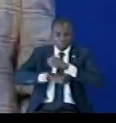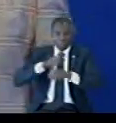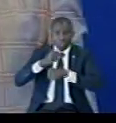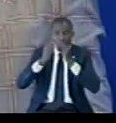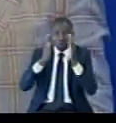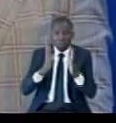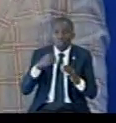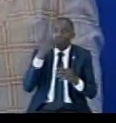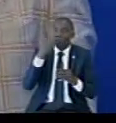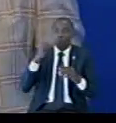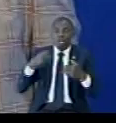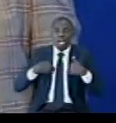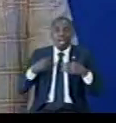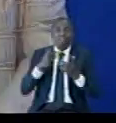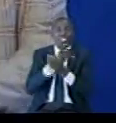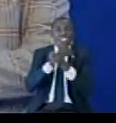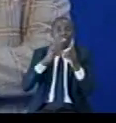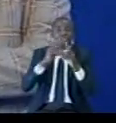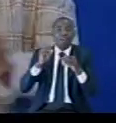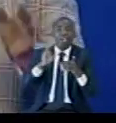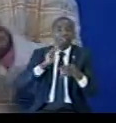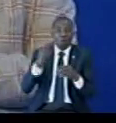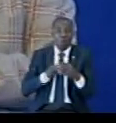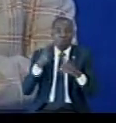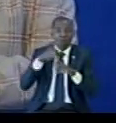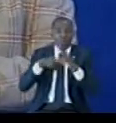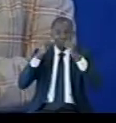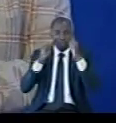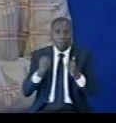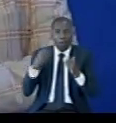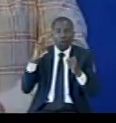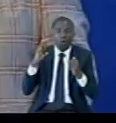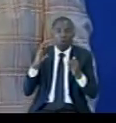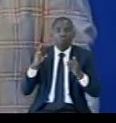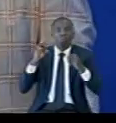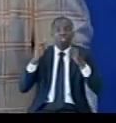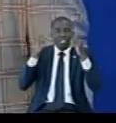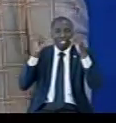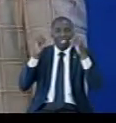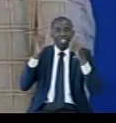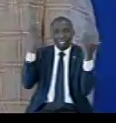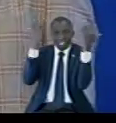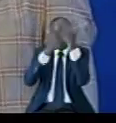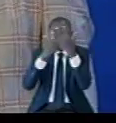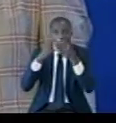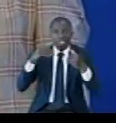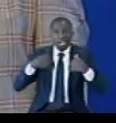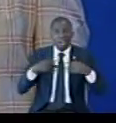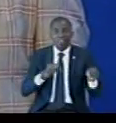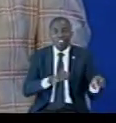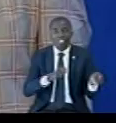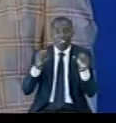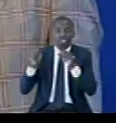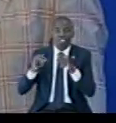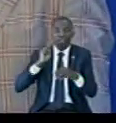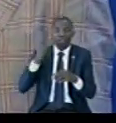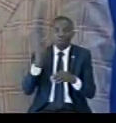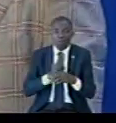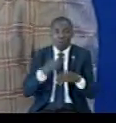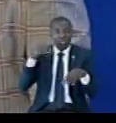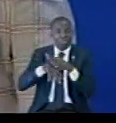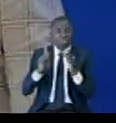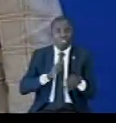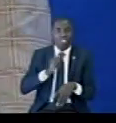has delivered us from the power of darkness and has translated us into